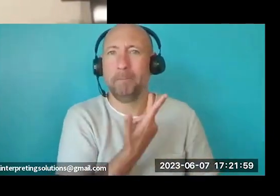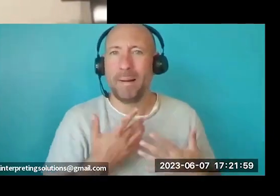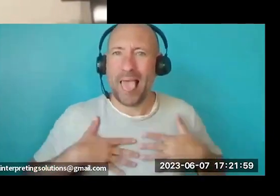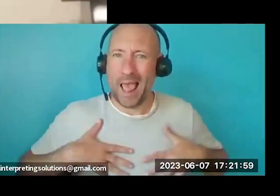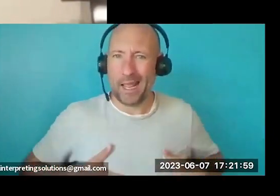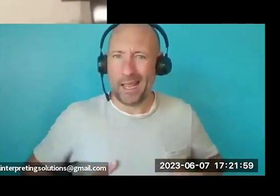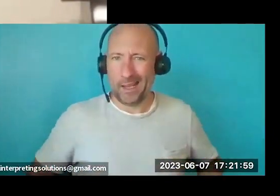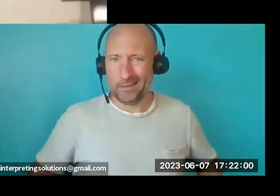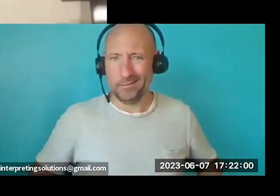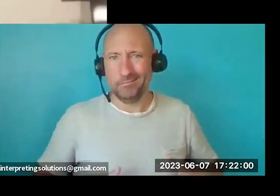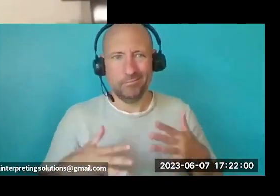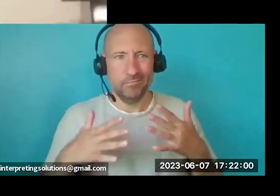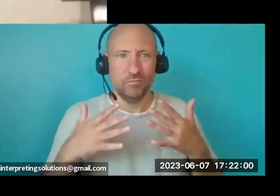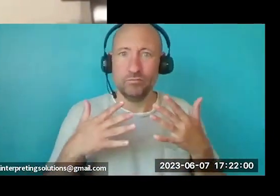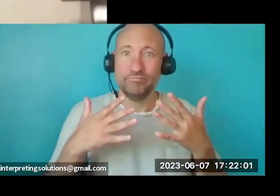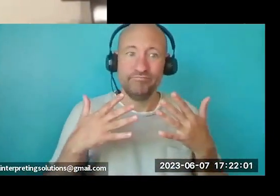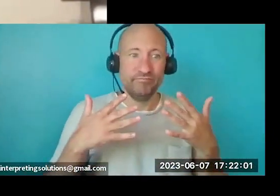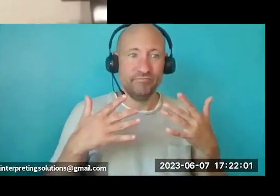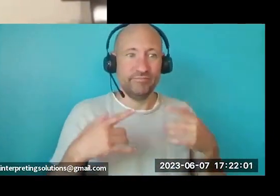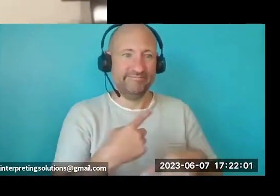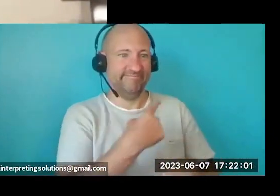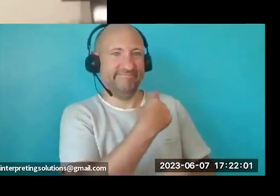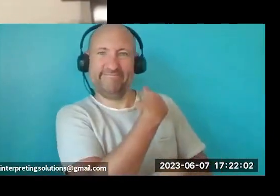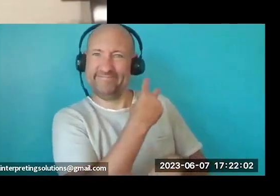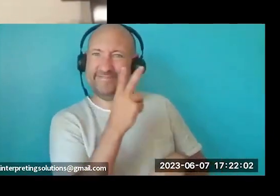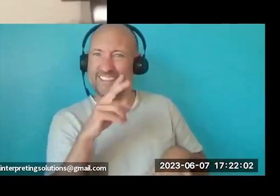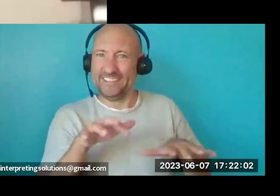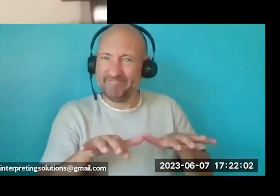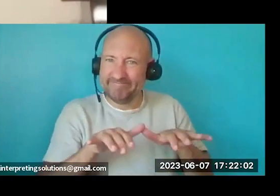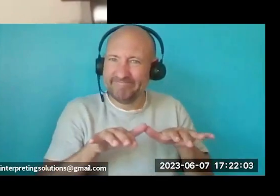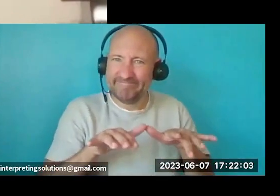blouse, and there is a musical instrument behind me.